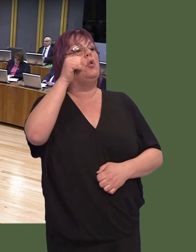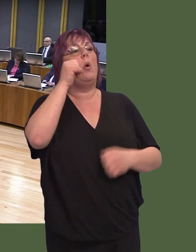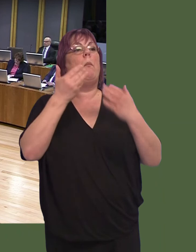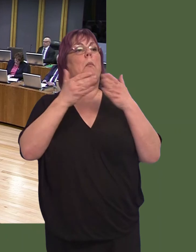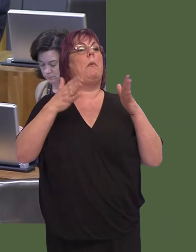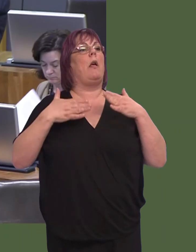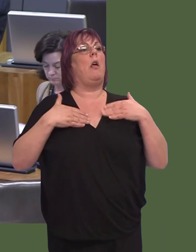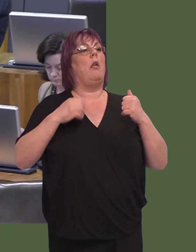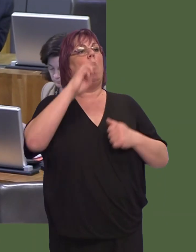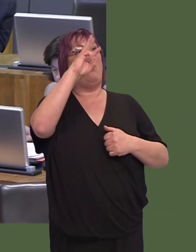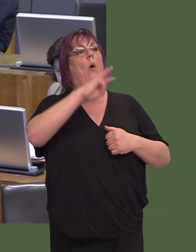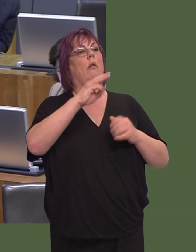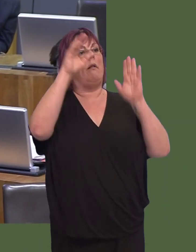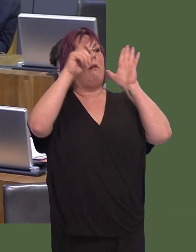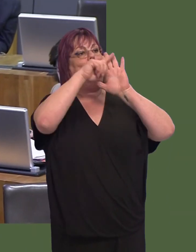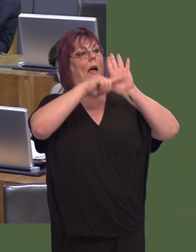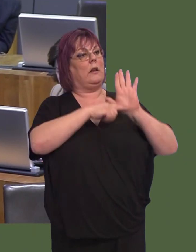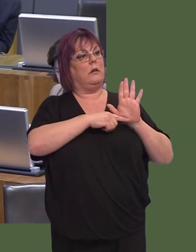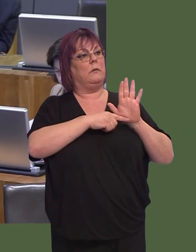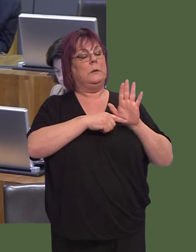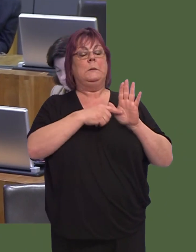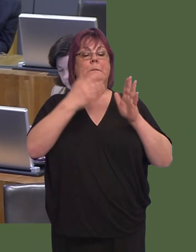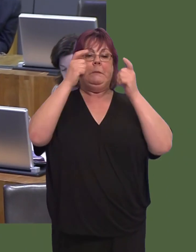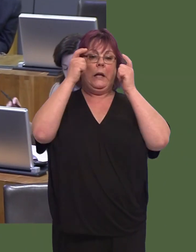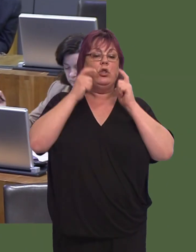Public Health Wales Act does give